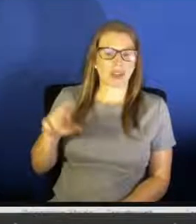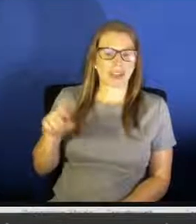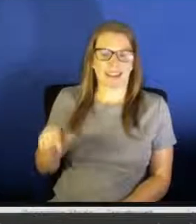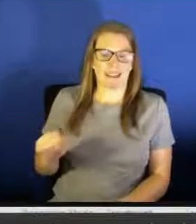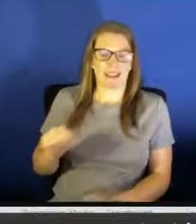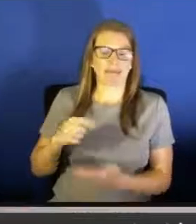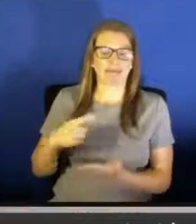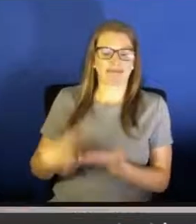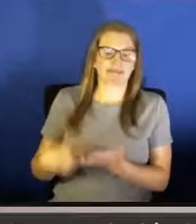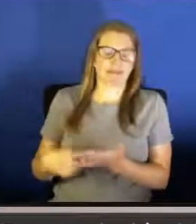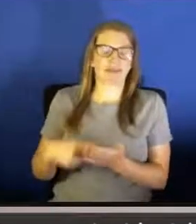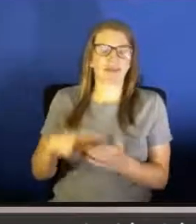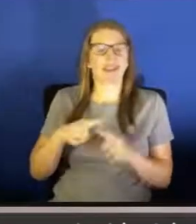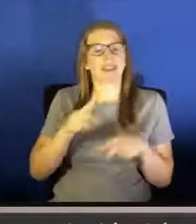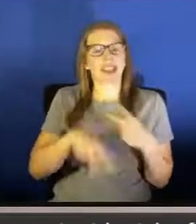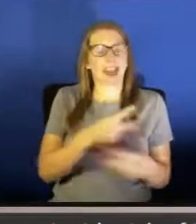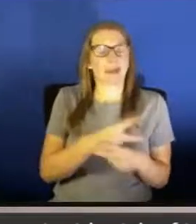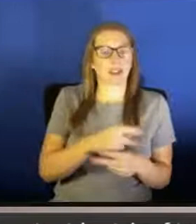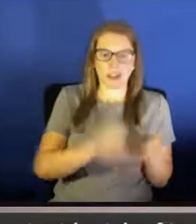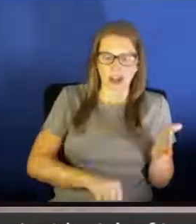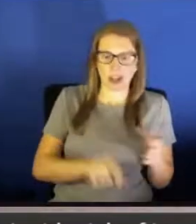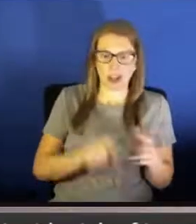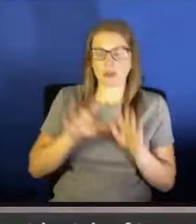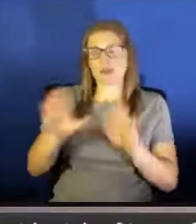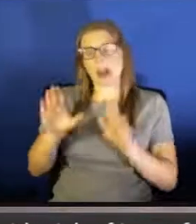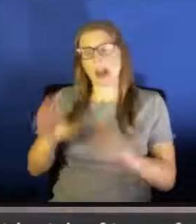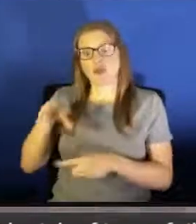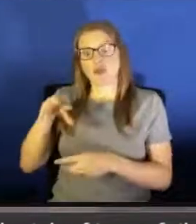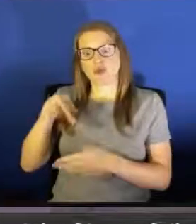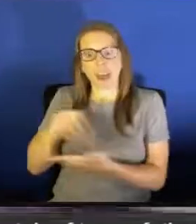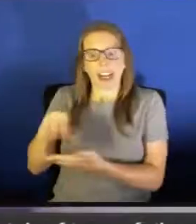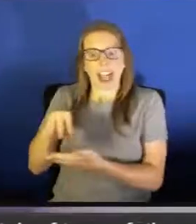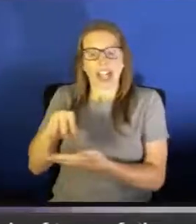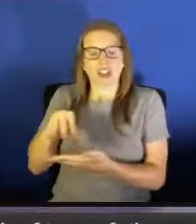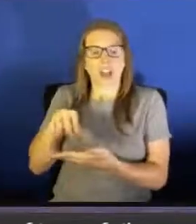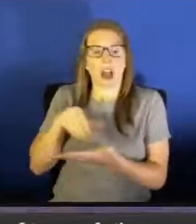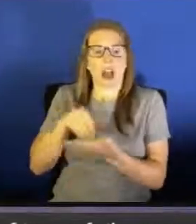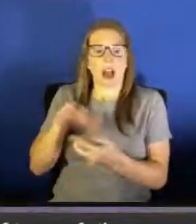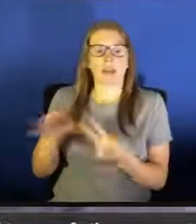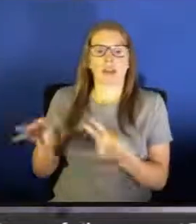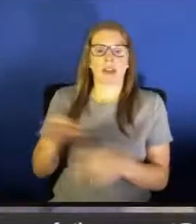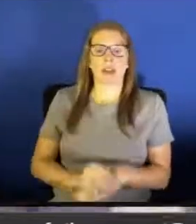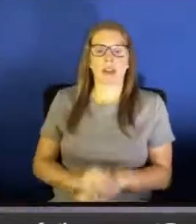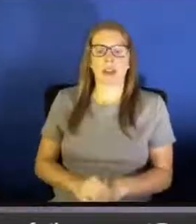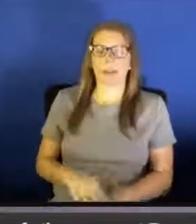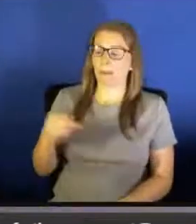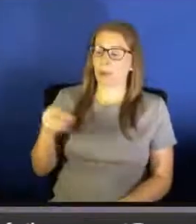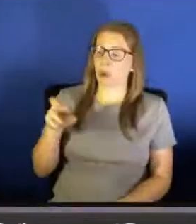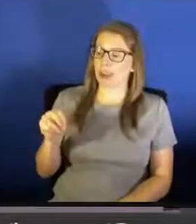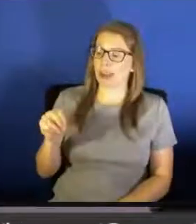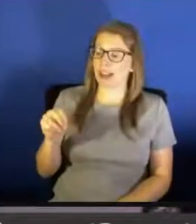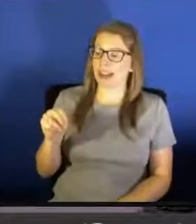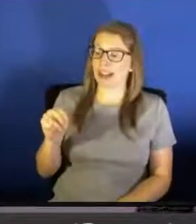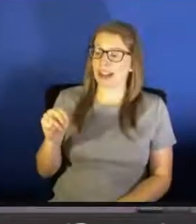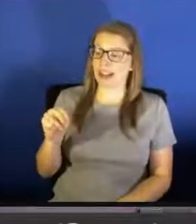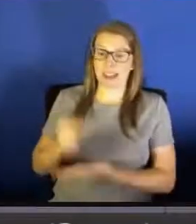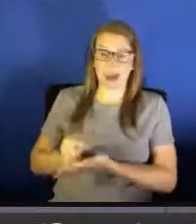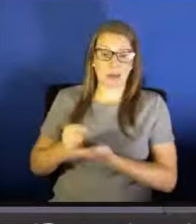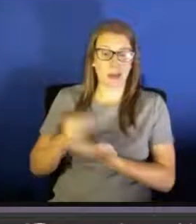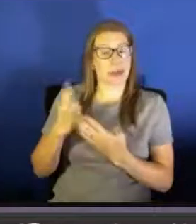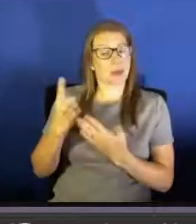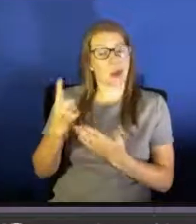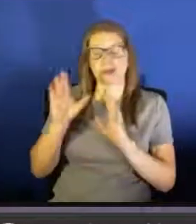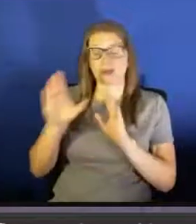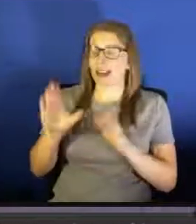we have. We have a lot of great radiation options. The proton therapy is one of our great radiation options we have. It